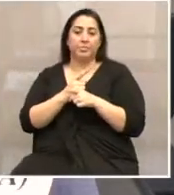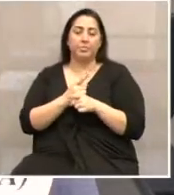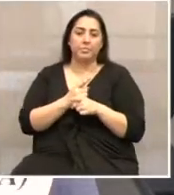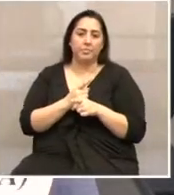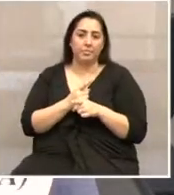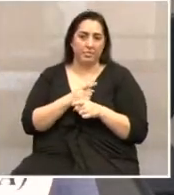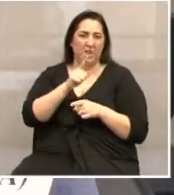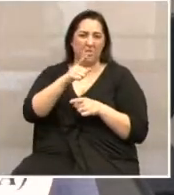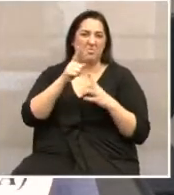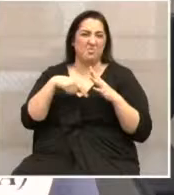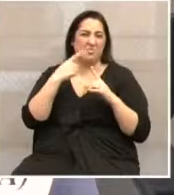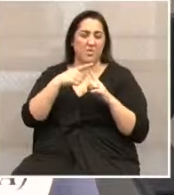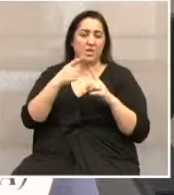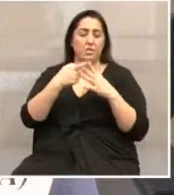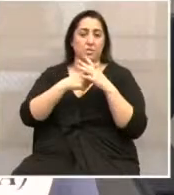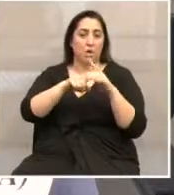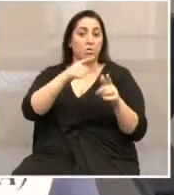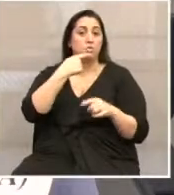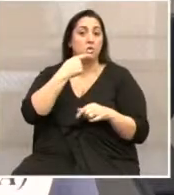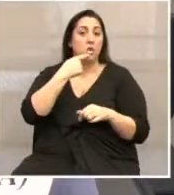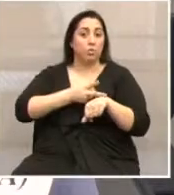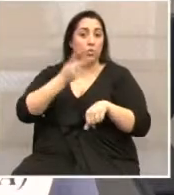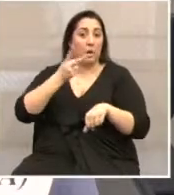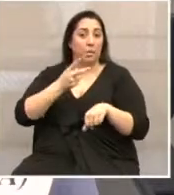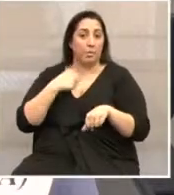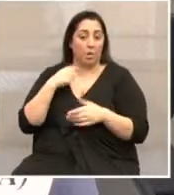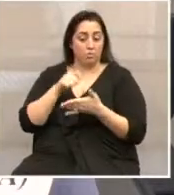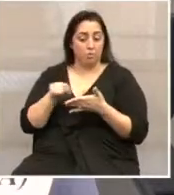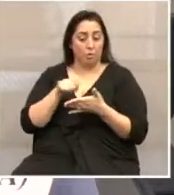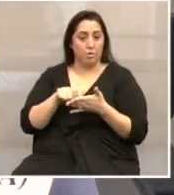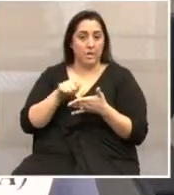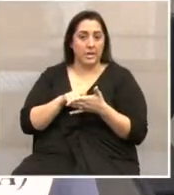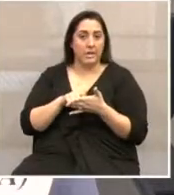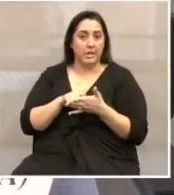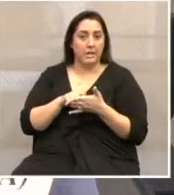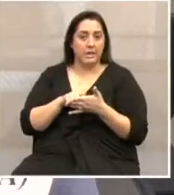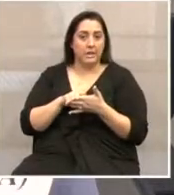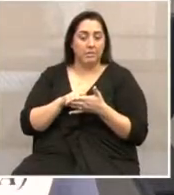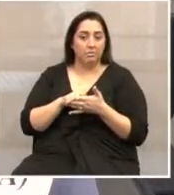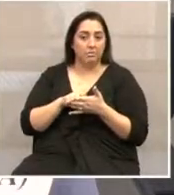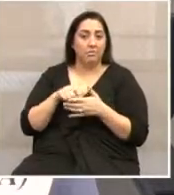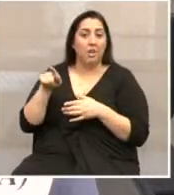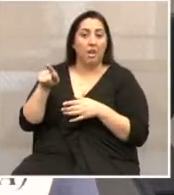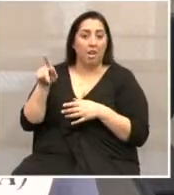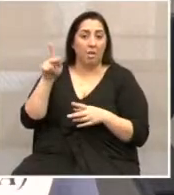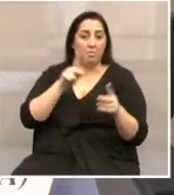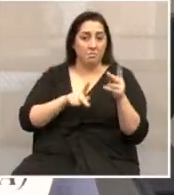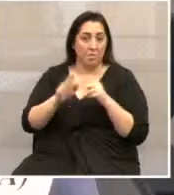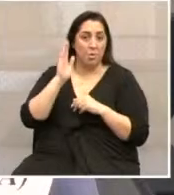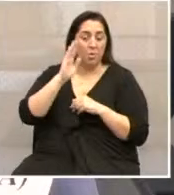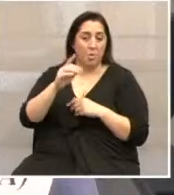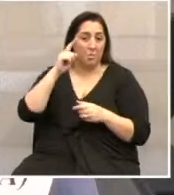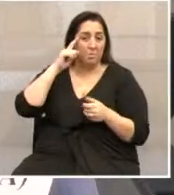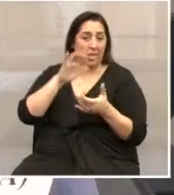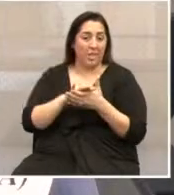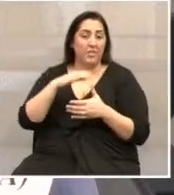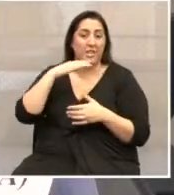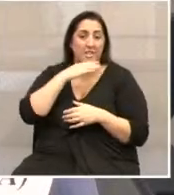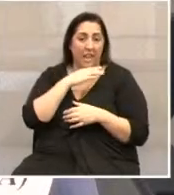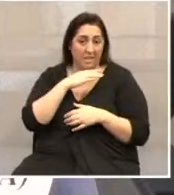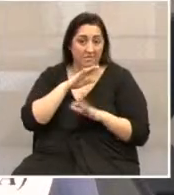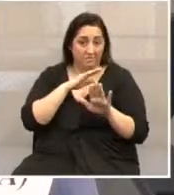opening remarks, and you said it twice, and I wrote it down. To this people believe the lie that this election was stolen. And